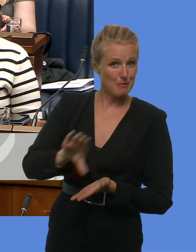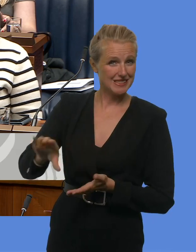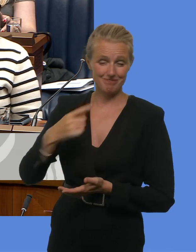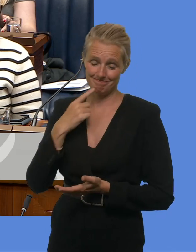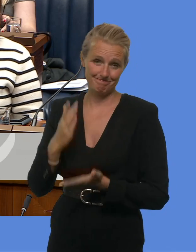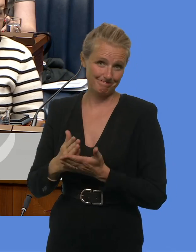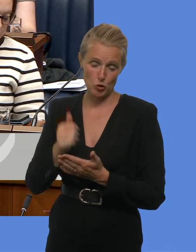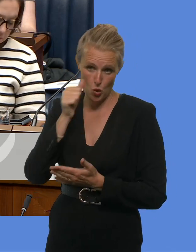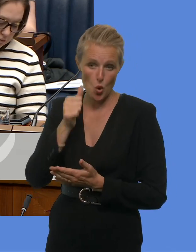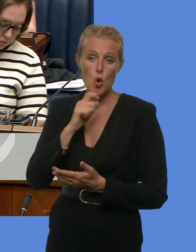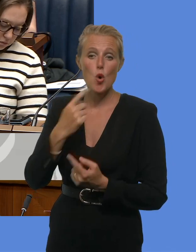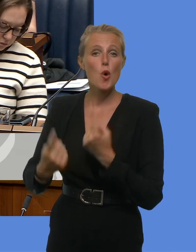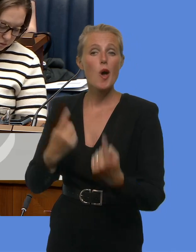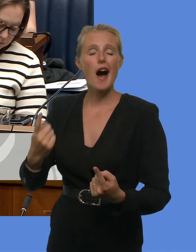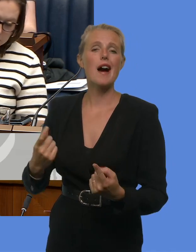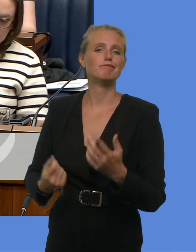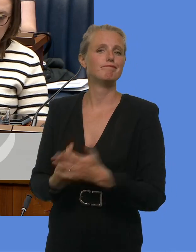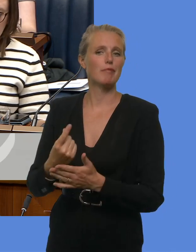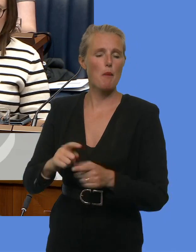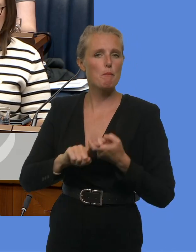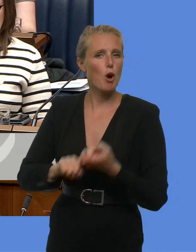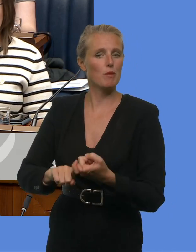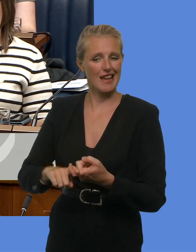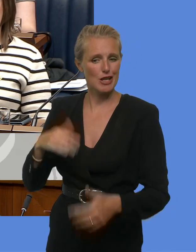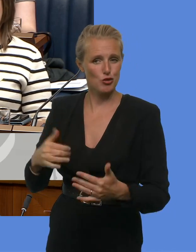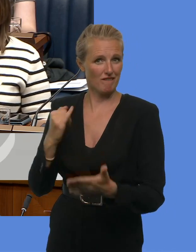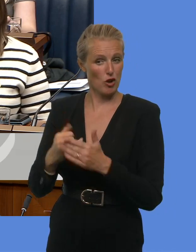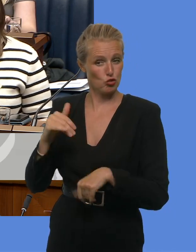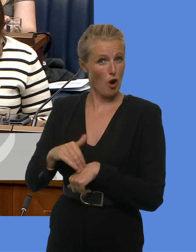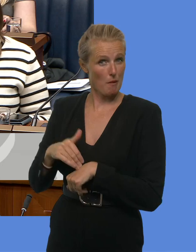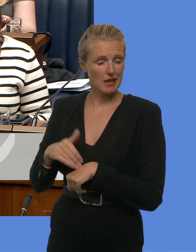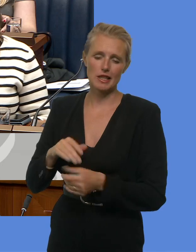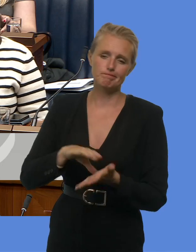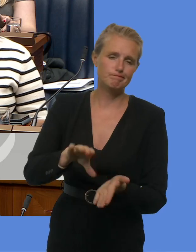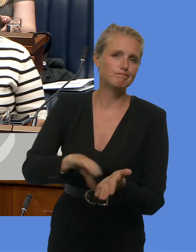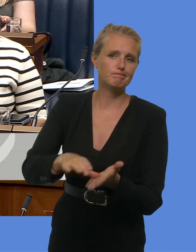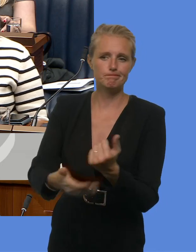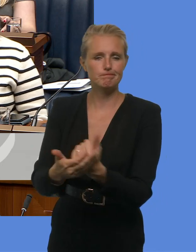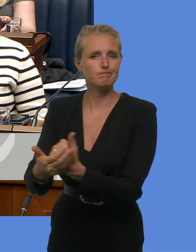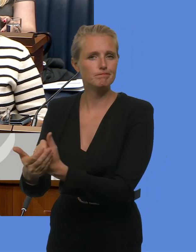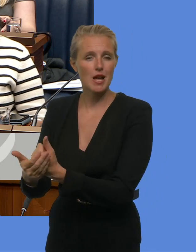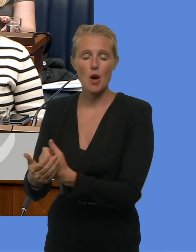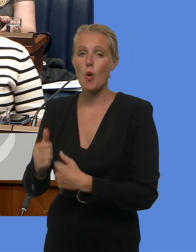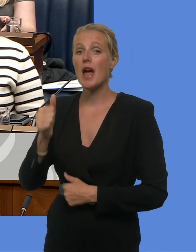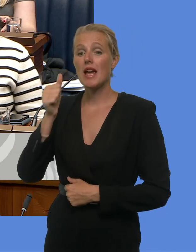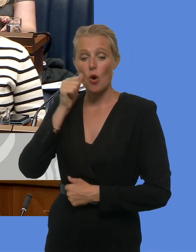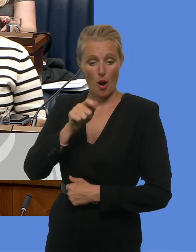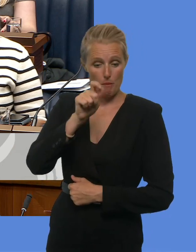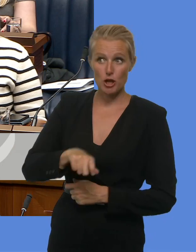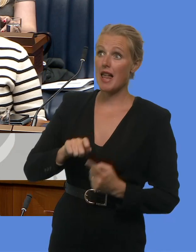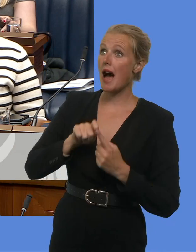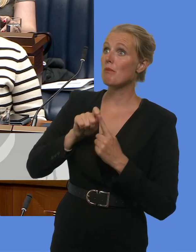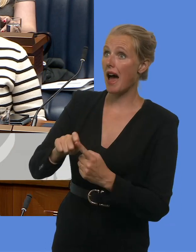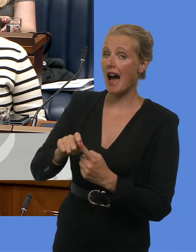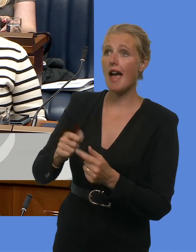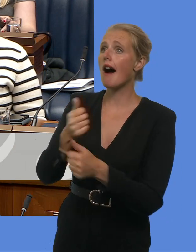of those now living with permanent injuries. We understand that there are concerns about the length of time it can take to process an